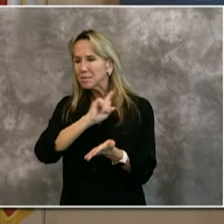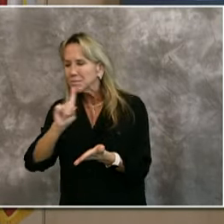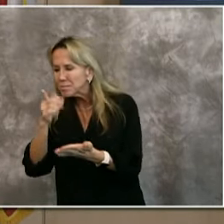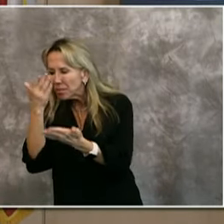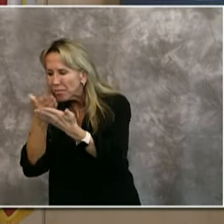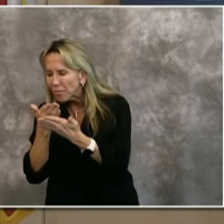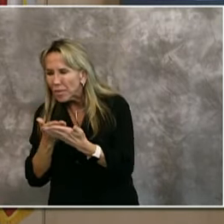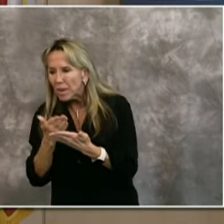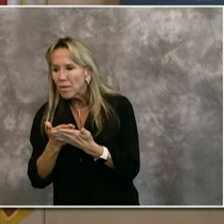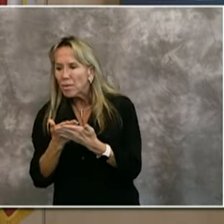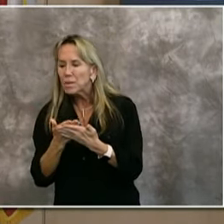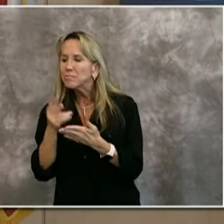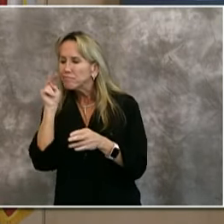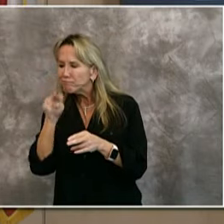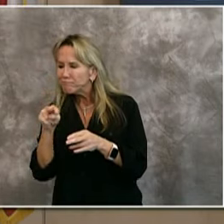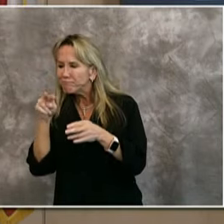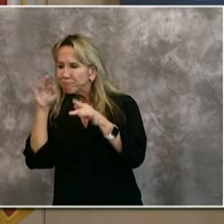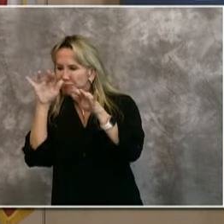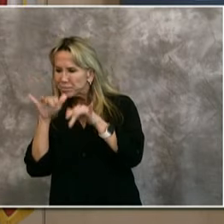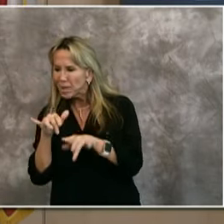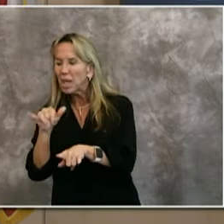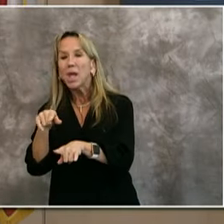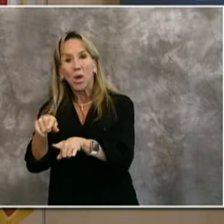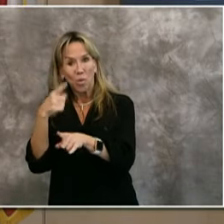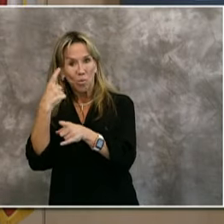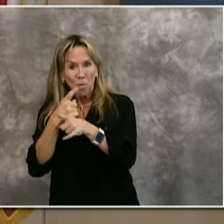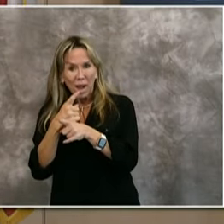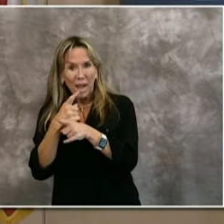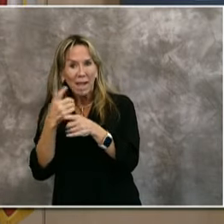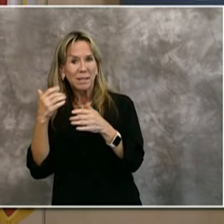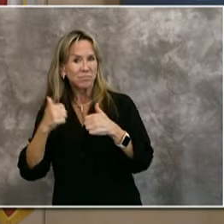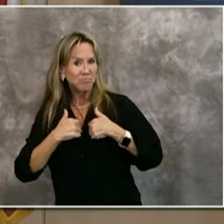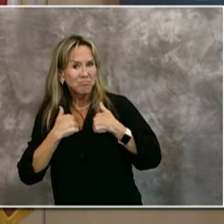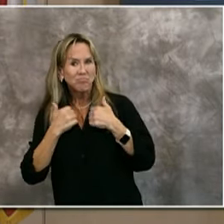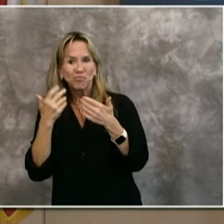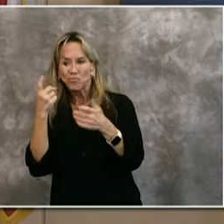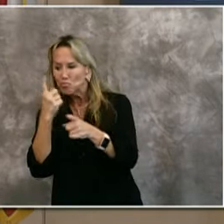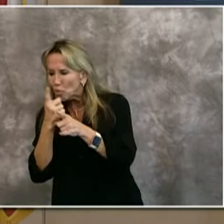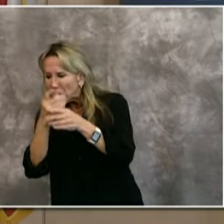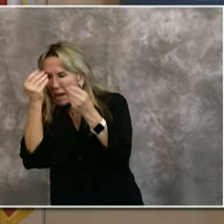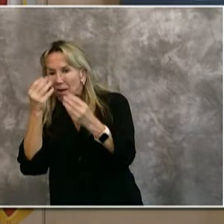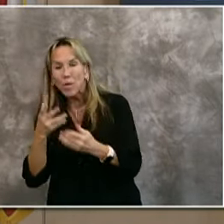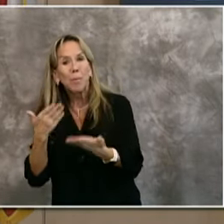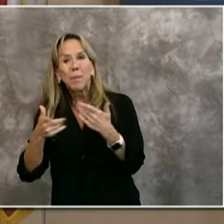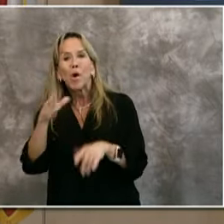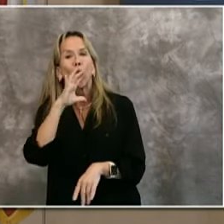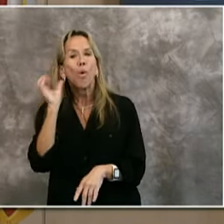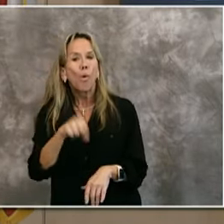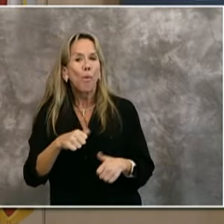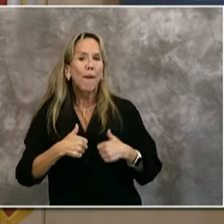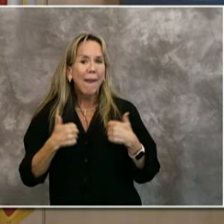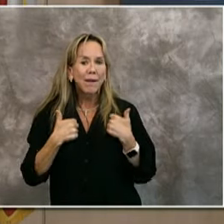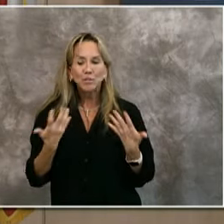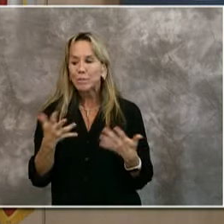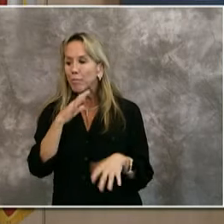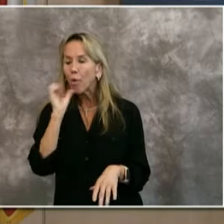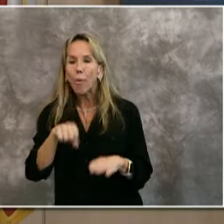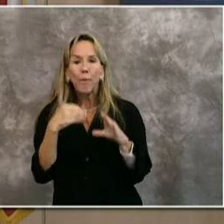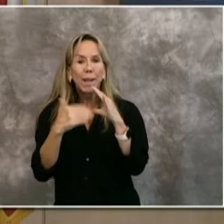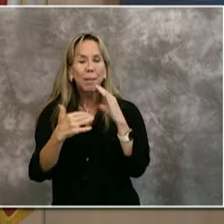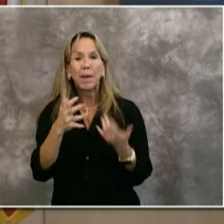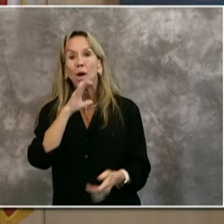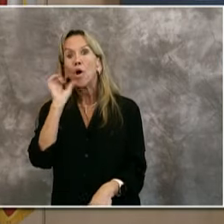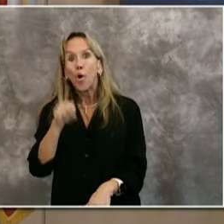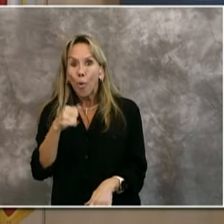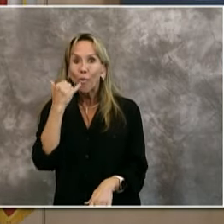go through a LexisNexis search to find maybe some better contacts. There's old address, old email, old phone numbers.